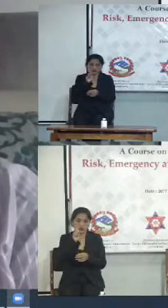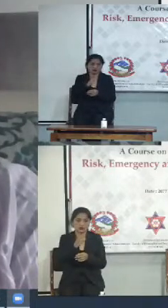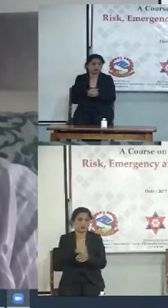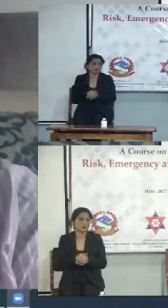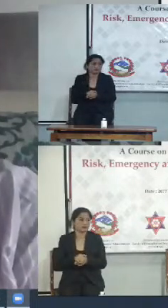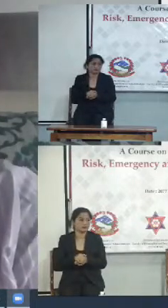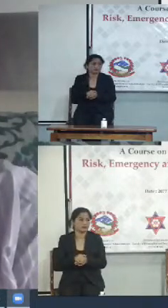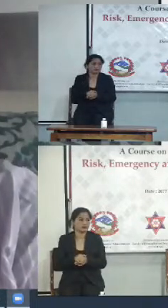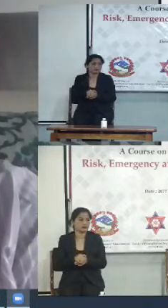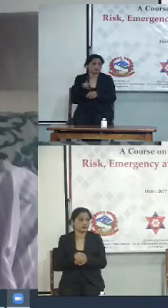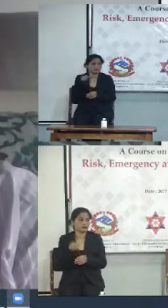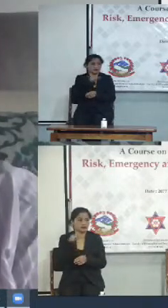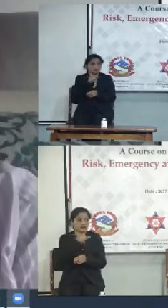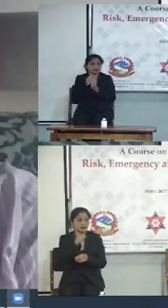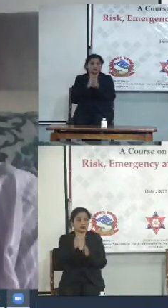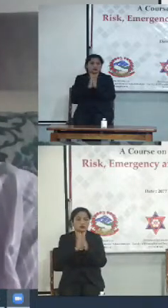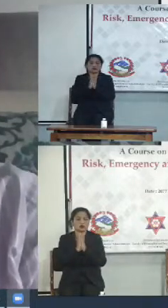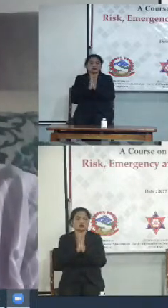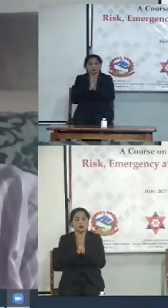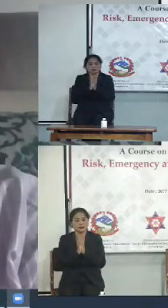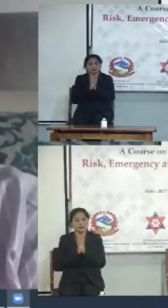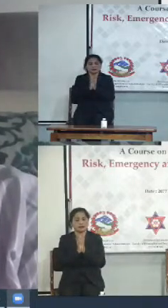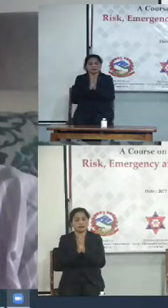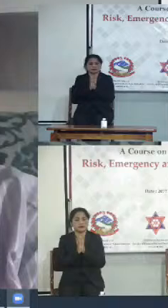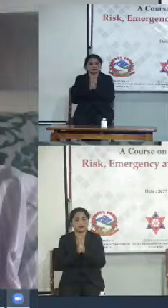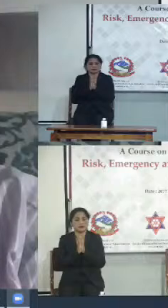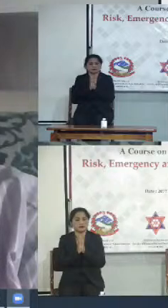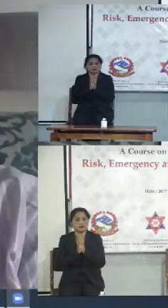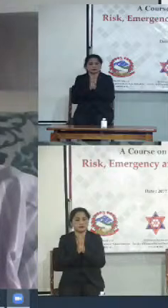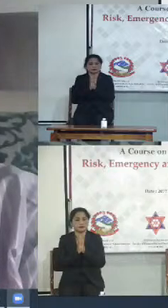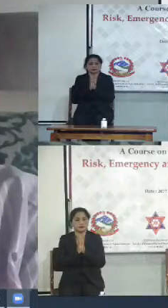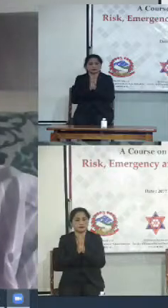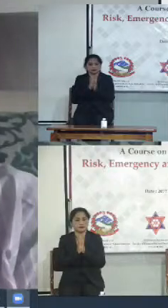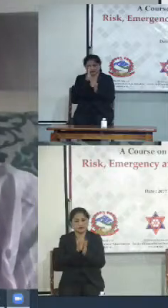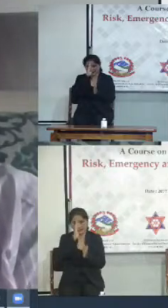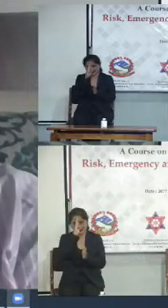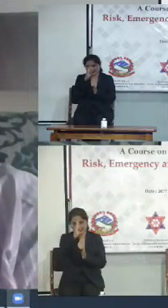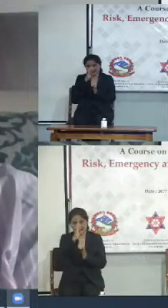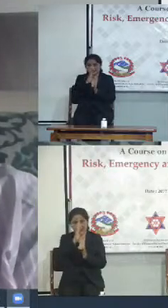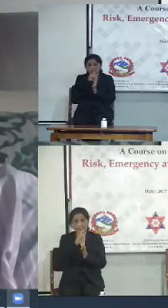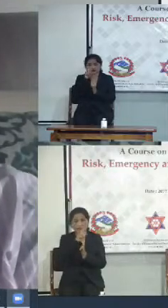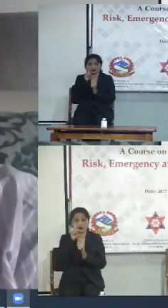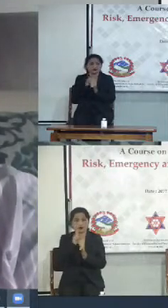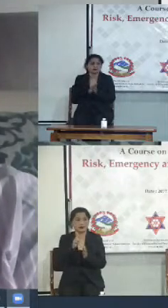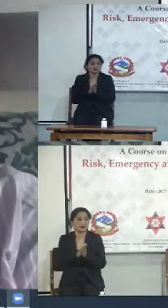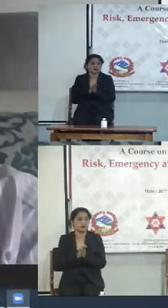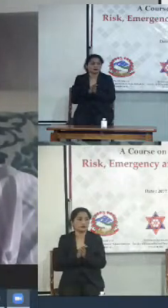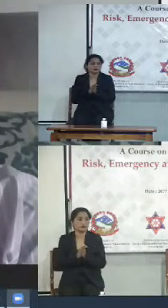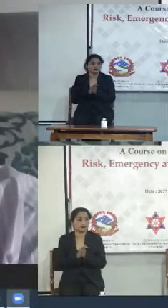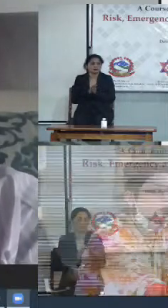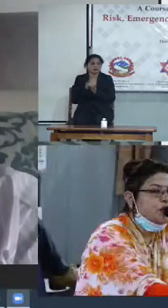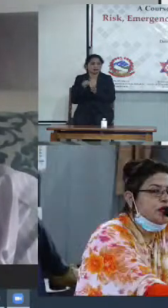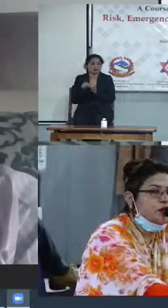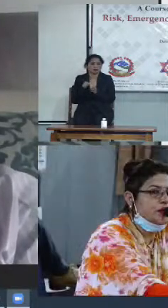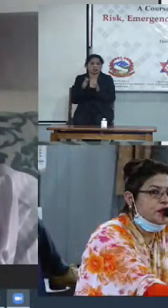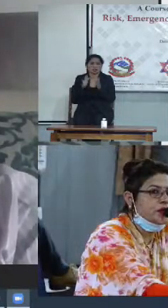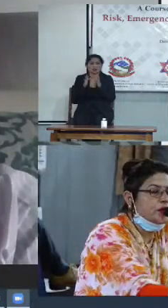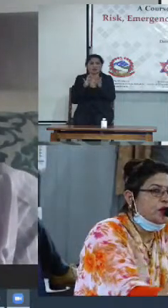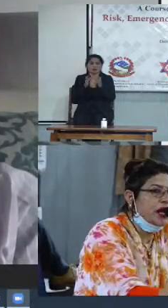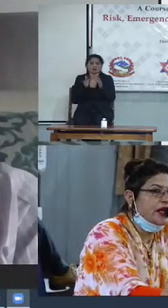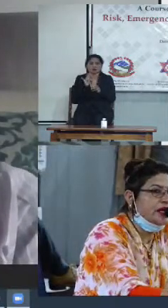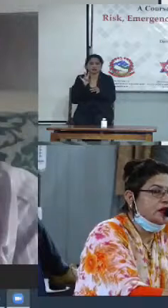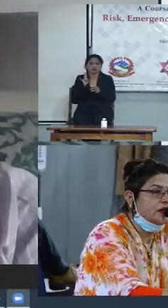I want to ask my questions. Now we are talking about a virtual education, and